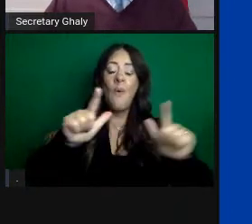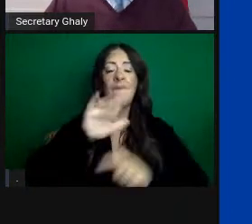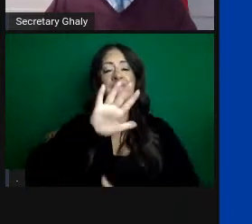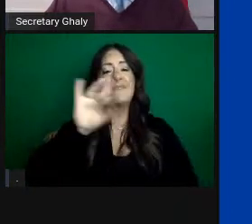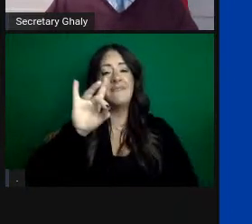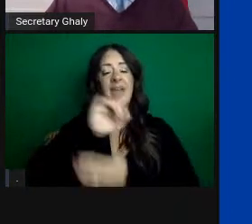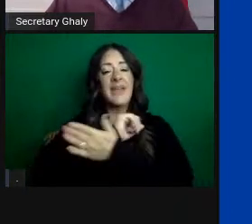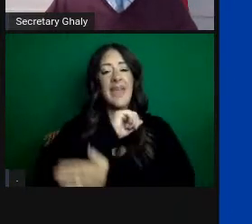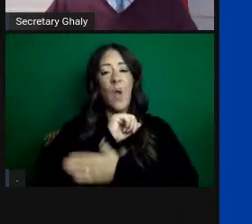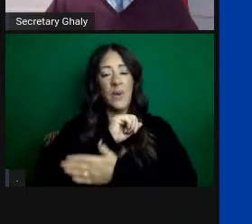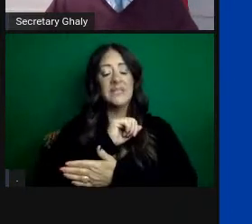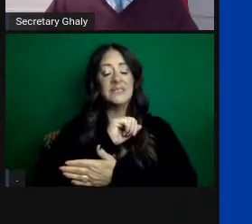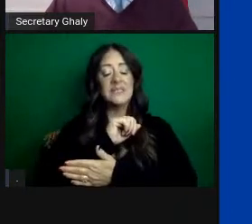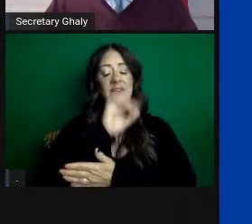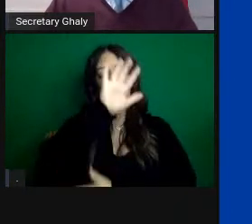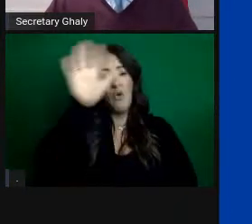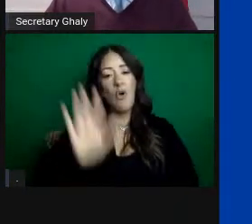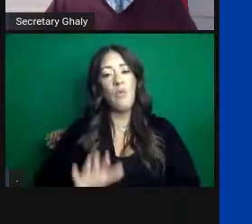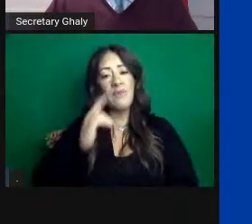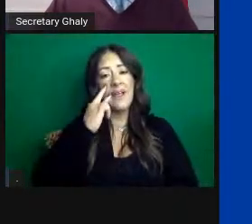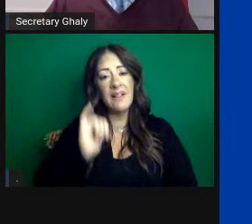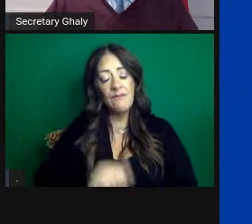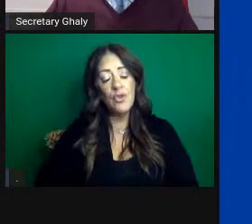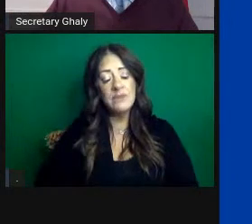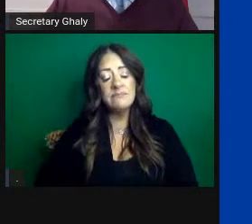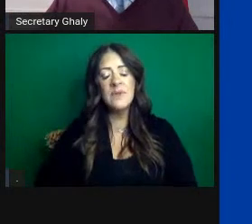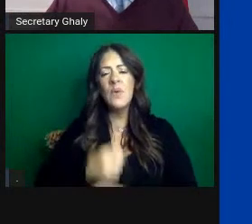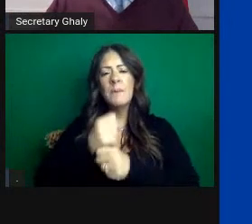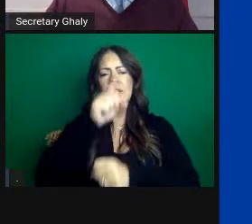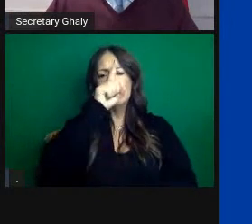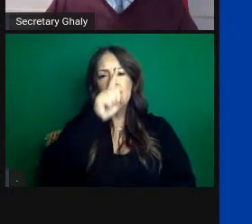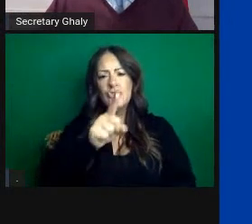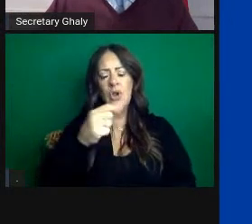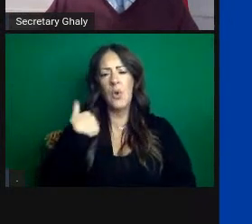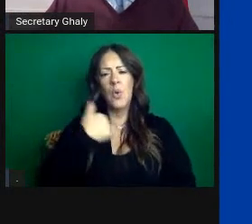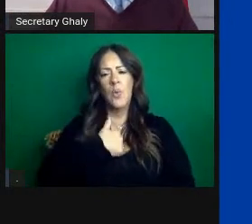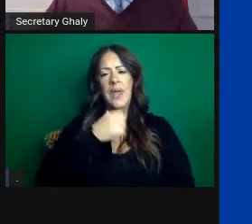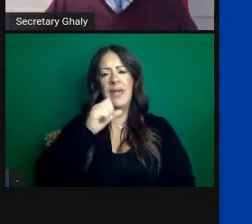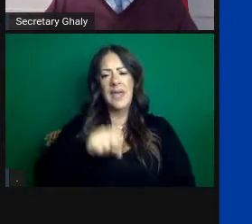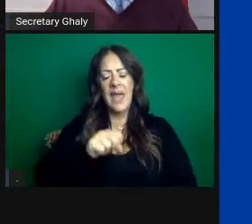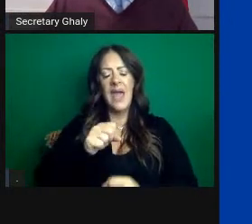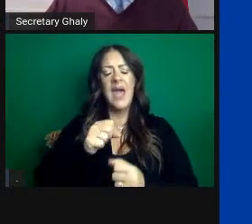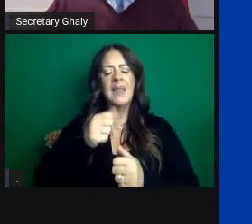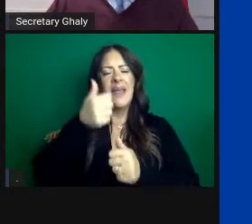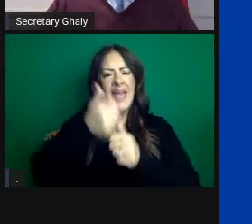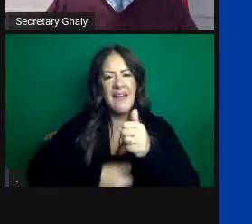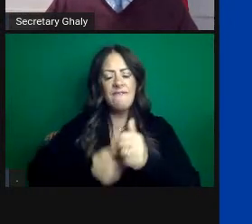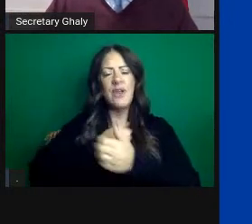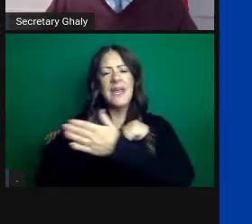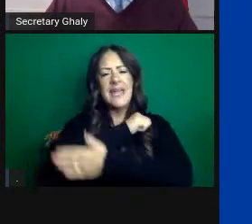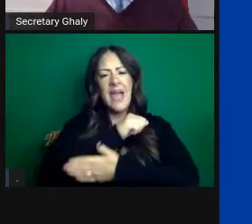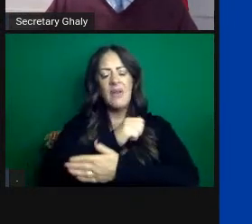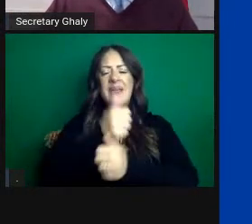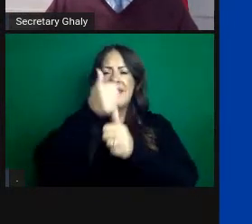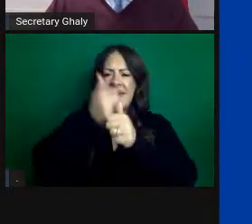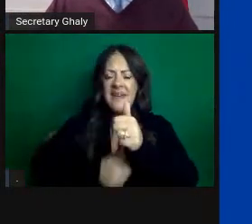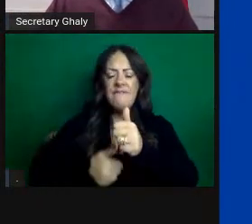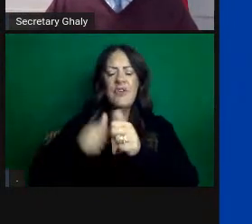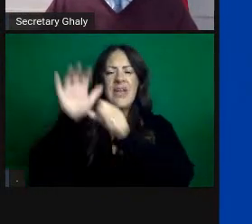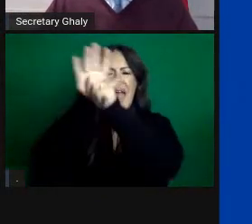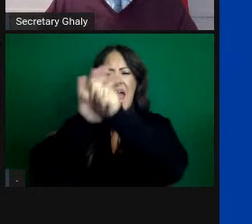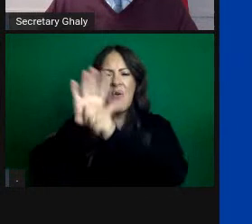all 58 counties working to make sure that we do what we can to get every county, every corner of our state